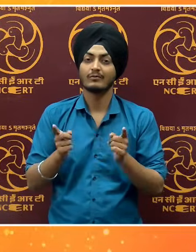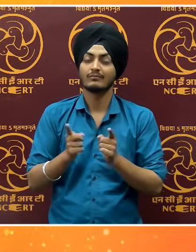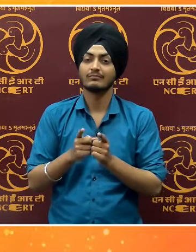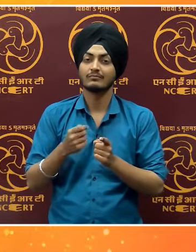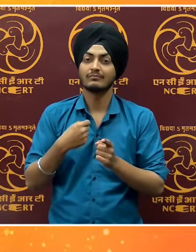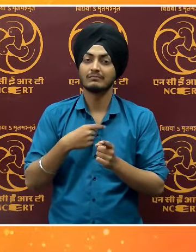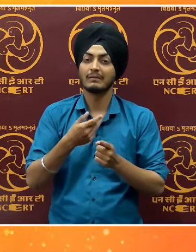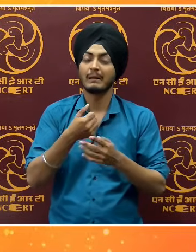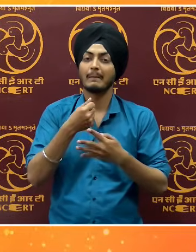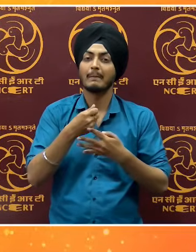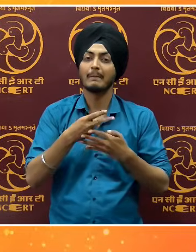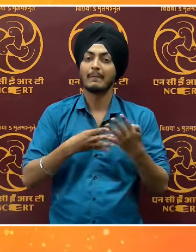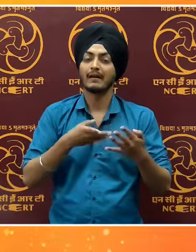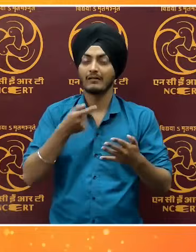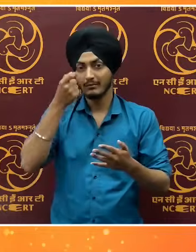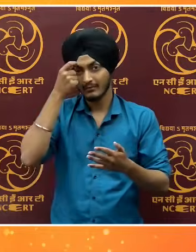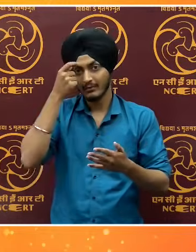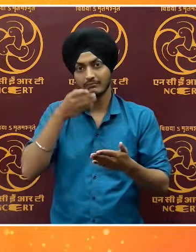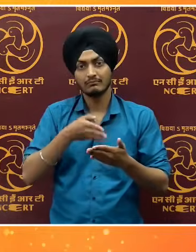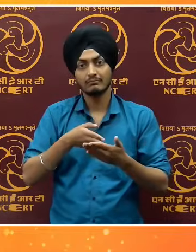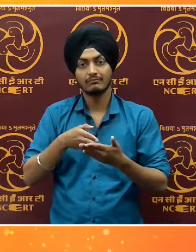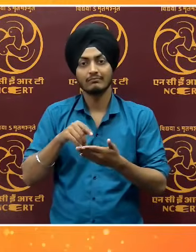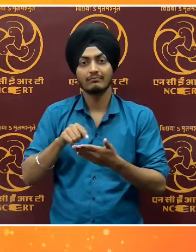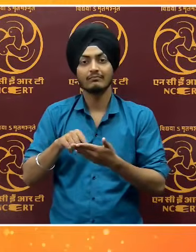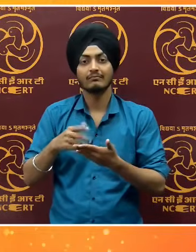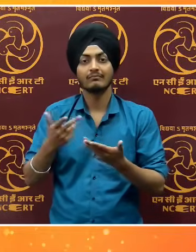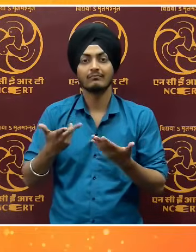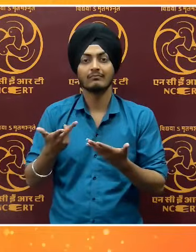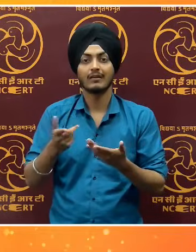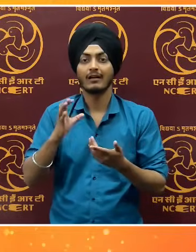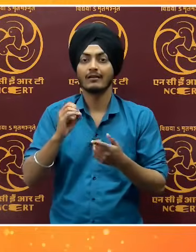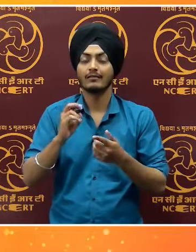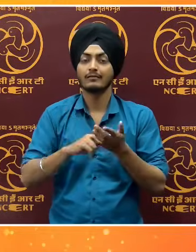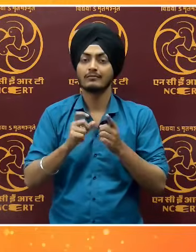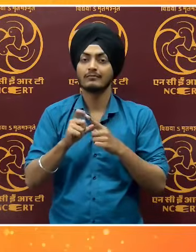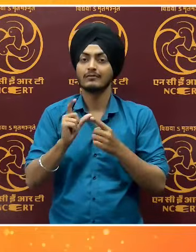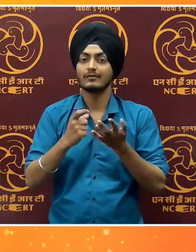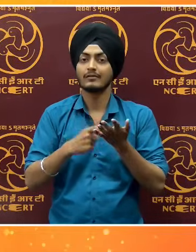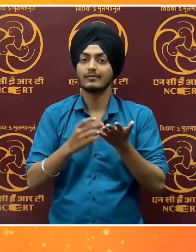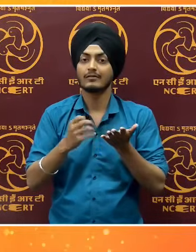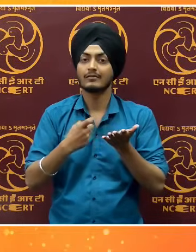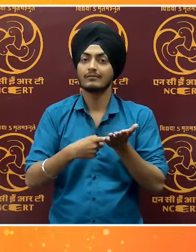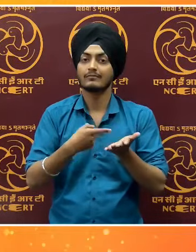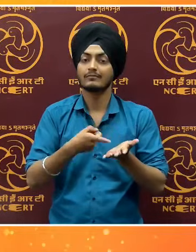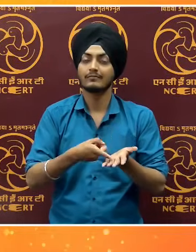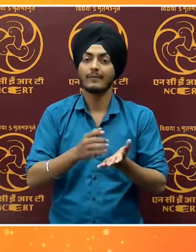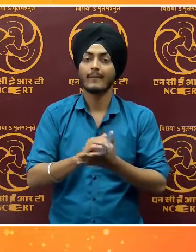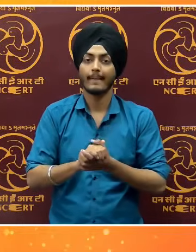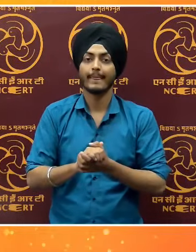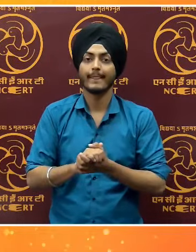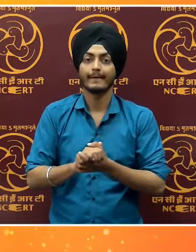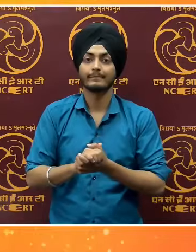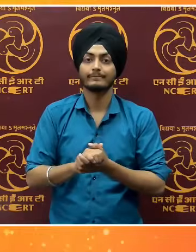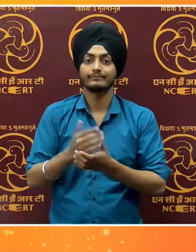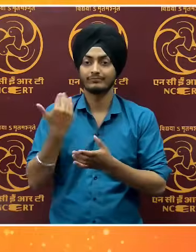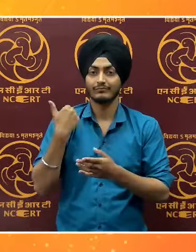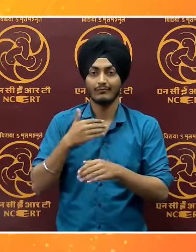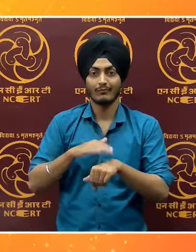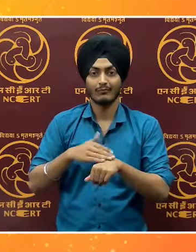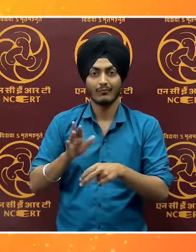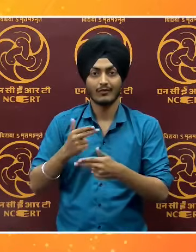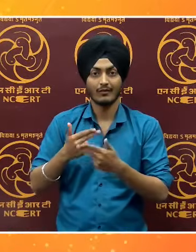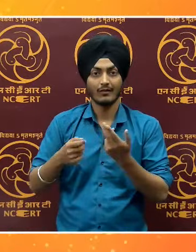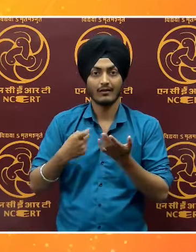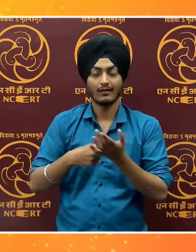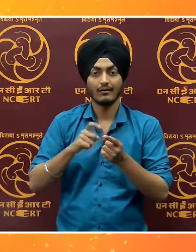that affect the resistance of a conductor? Yes, I explained what is resistance, but some factors